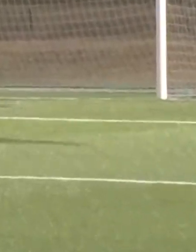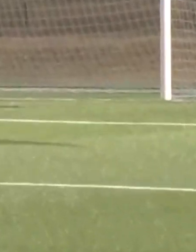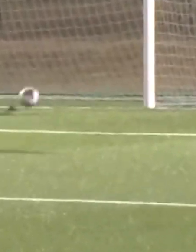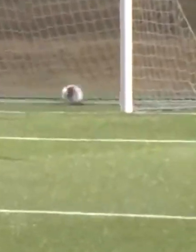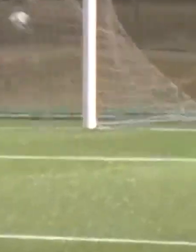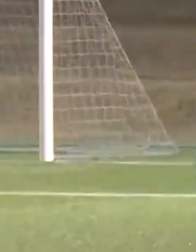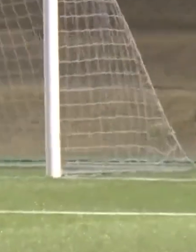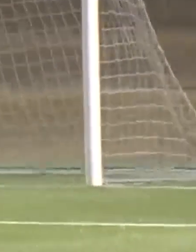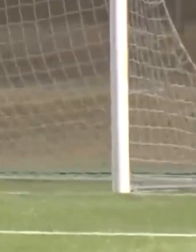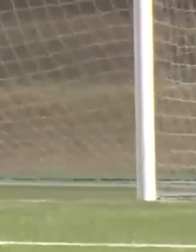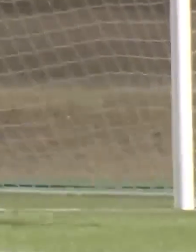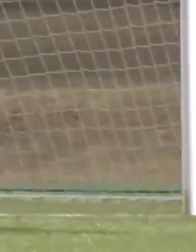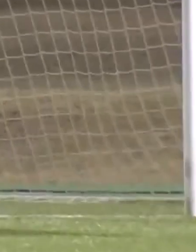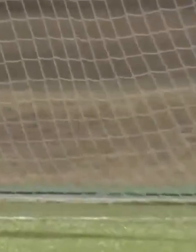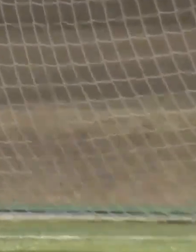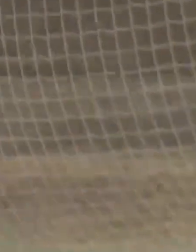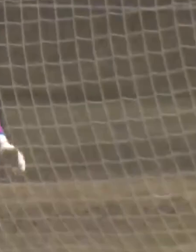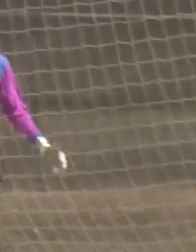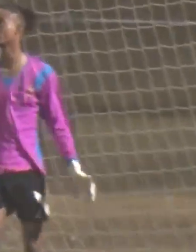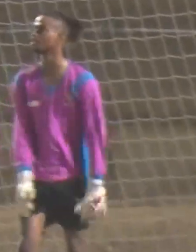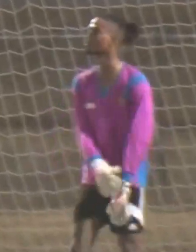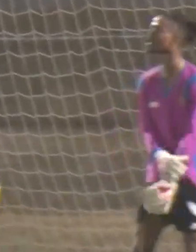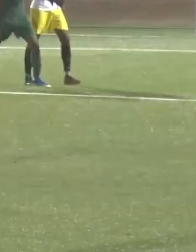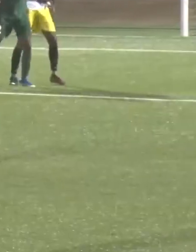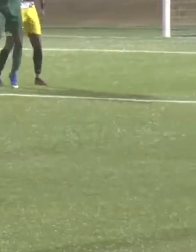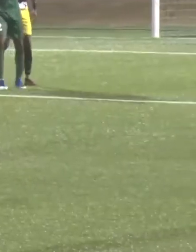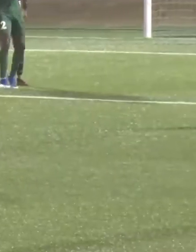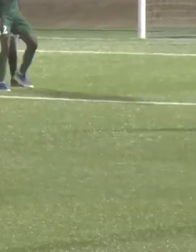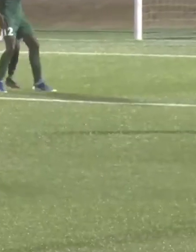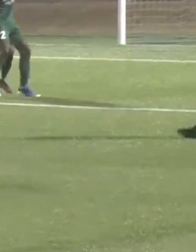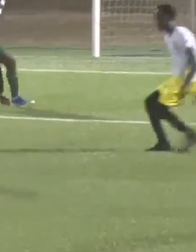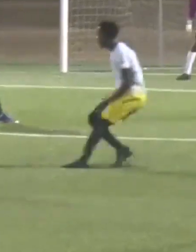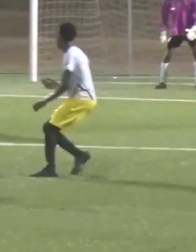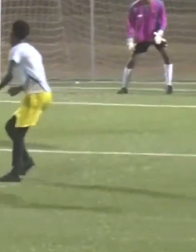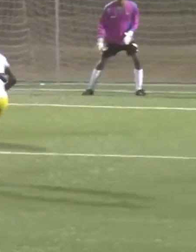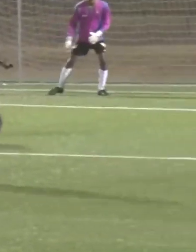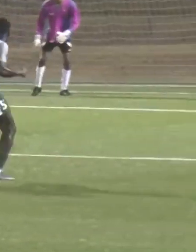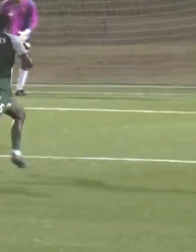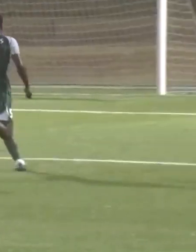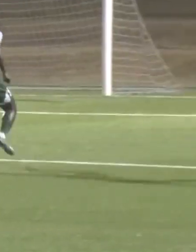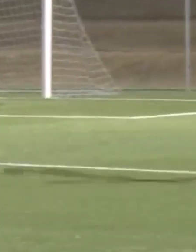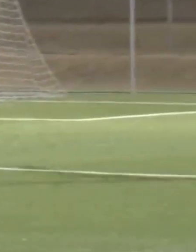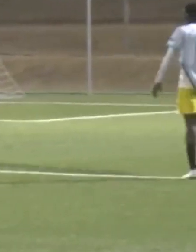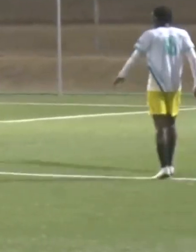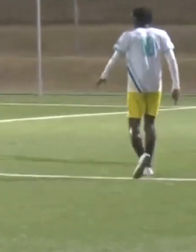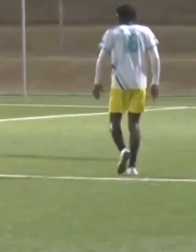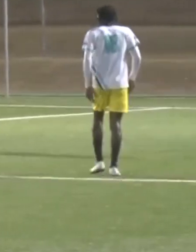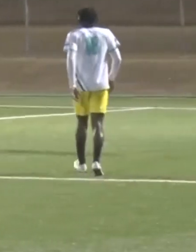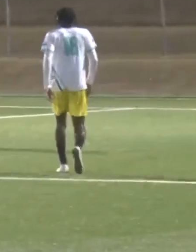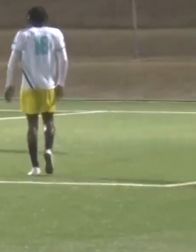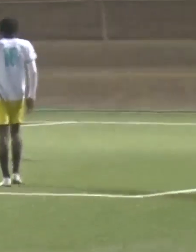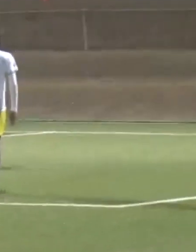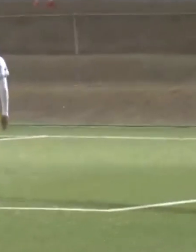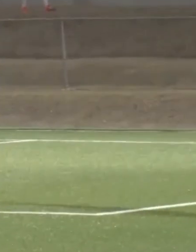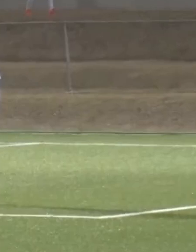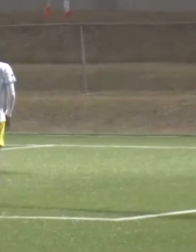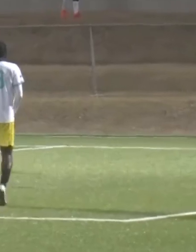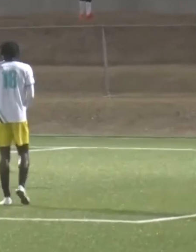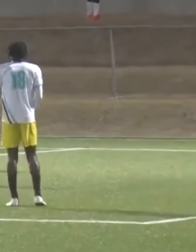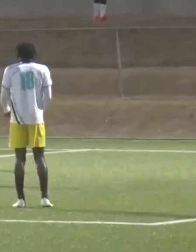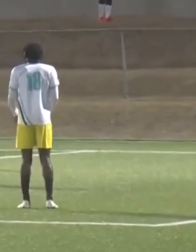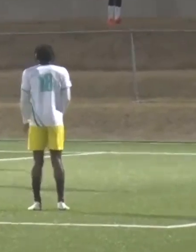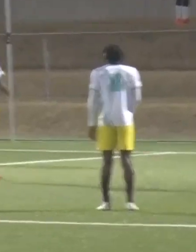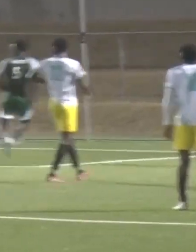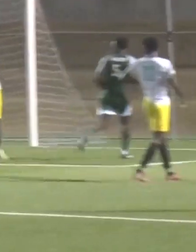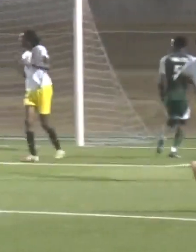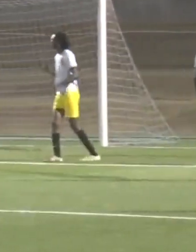pick left, all right. Too easy, 4-0. The boys from Carrington Village queuing up to get on the score sheet. Neblet with the give